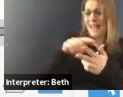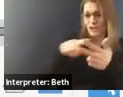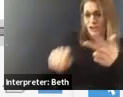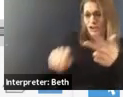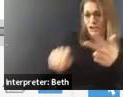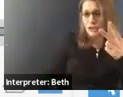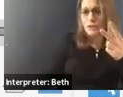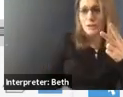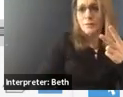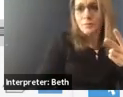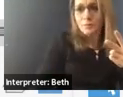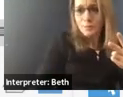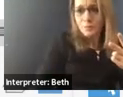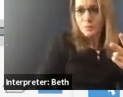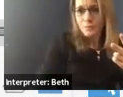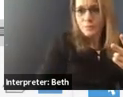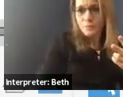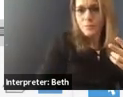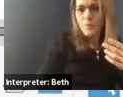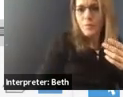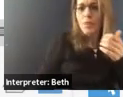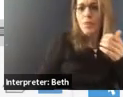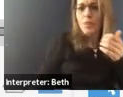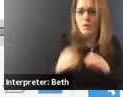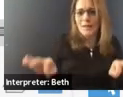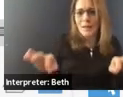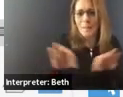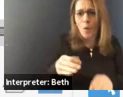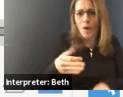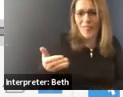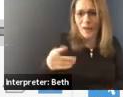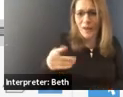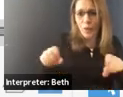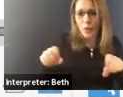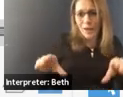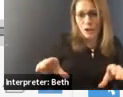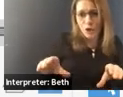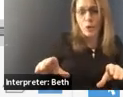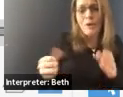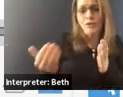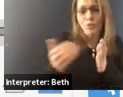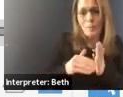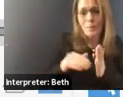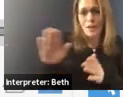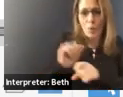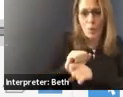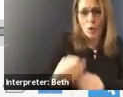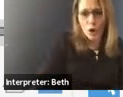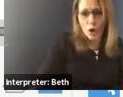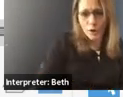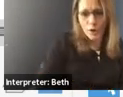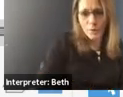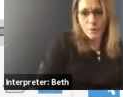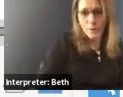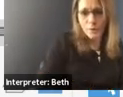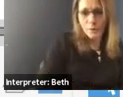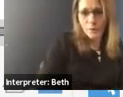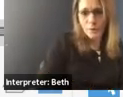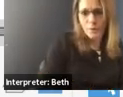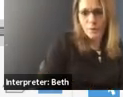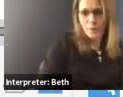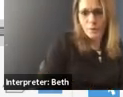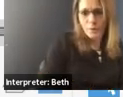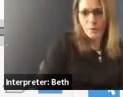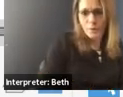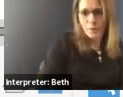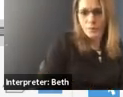important thing you can do is to repeat your work. So if you do a drawing and you're